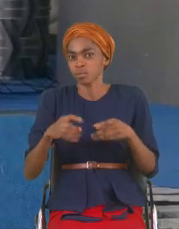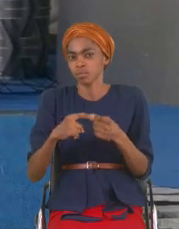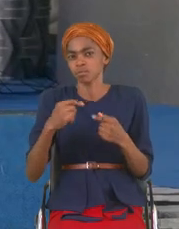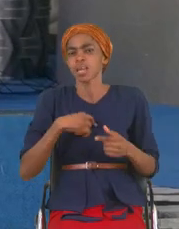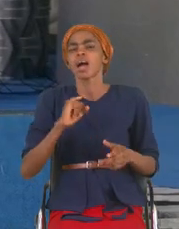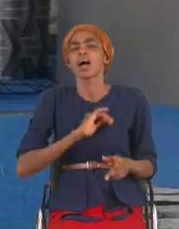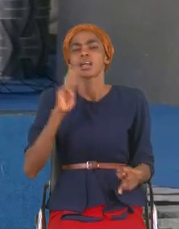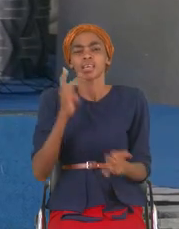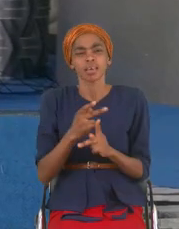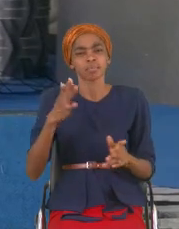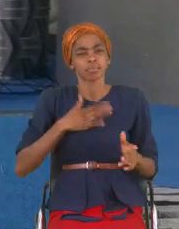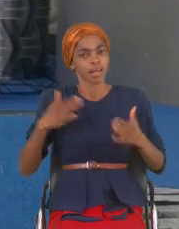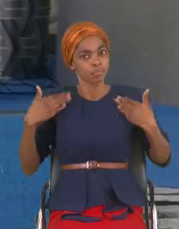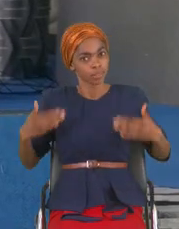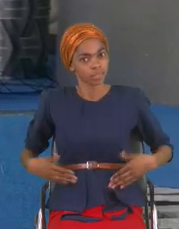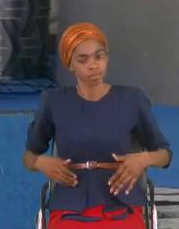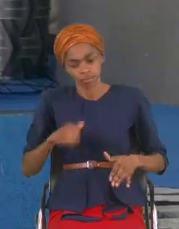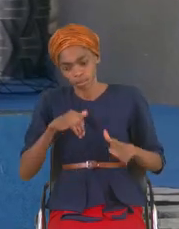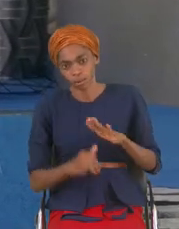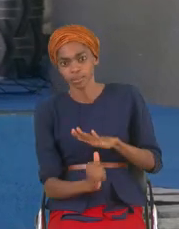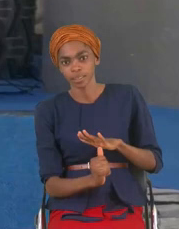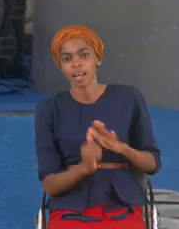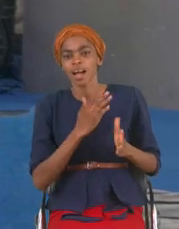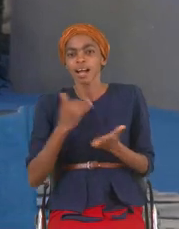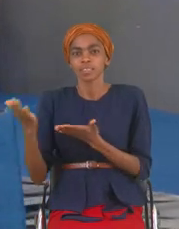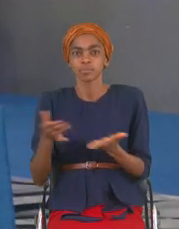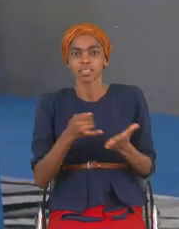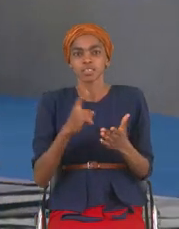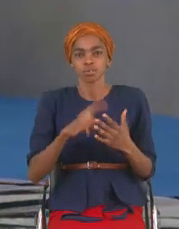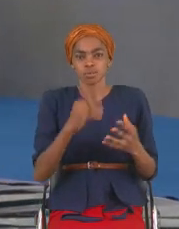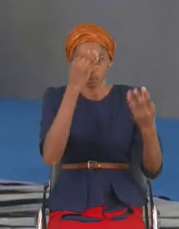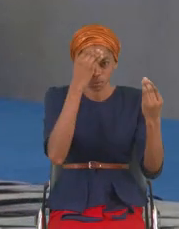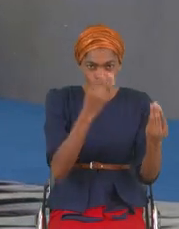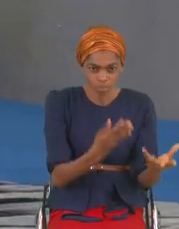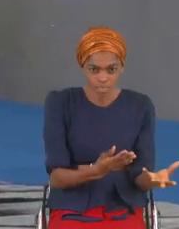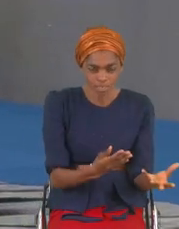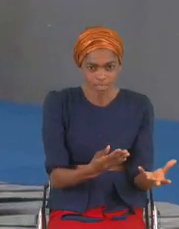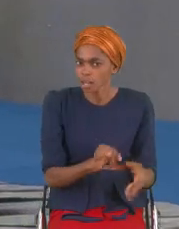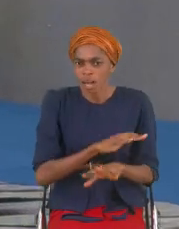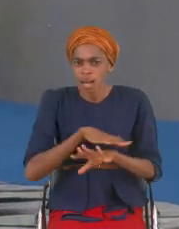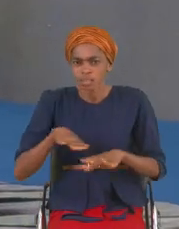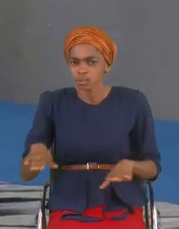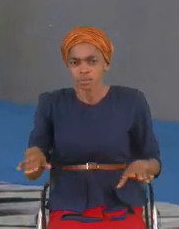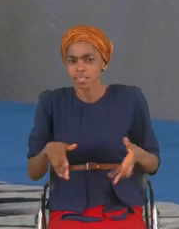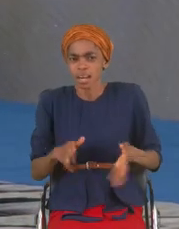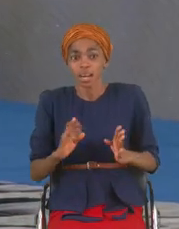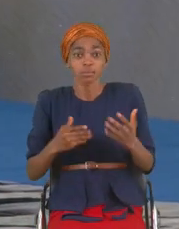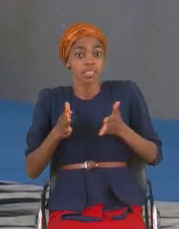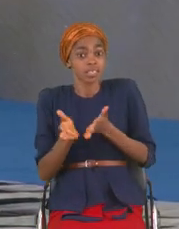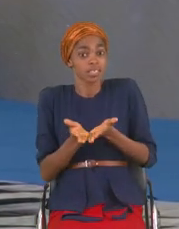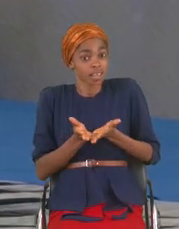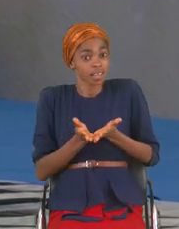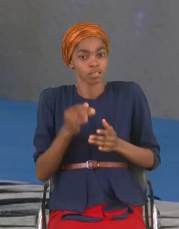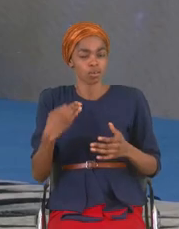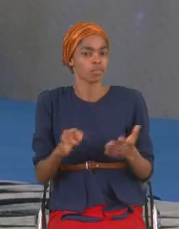keep my body under and bring it into subjection. I do not allow the desires of the